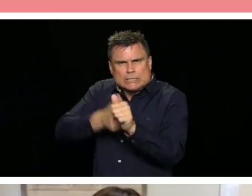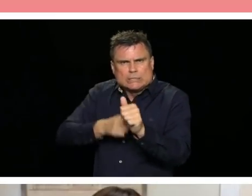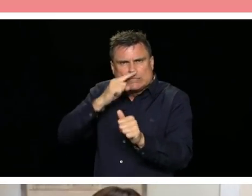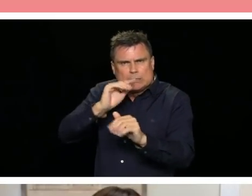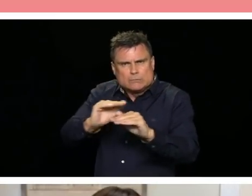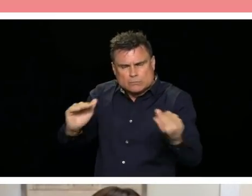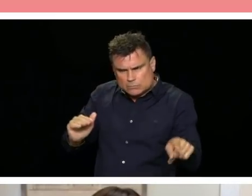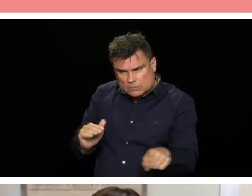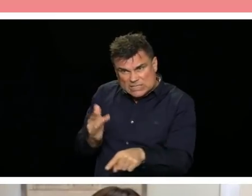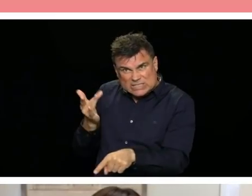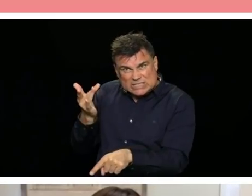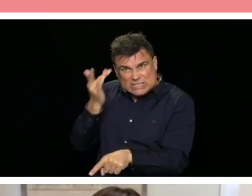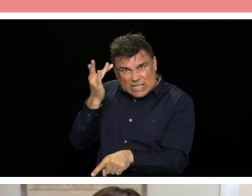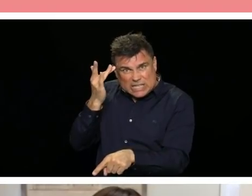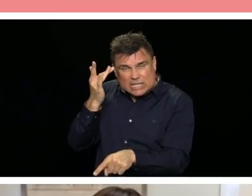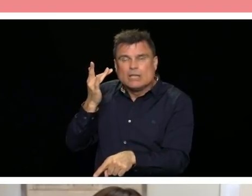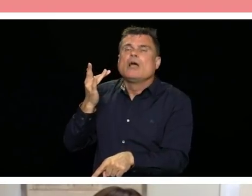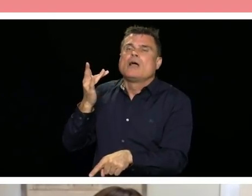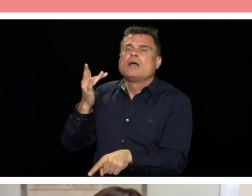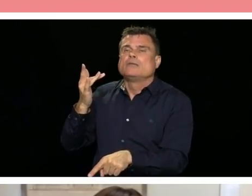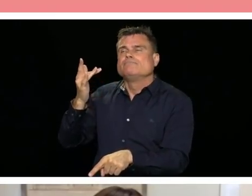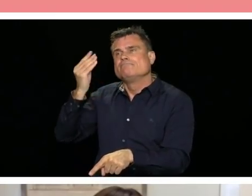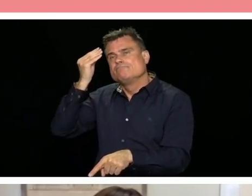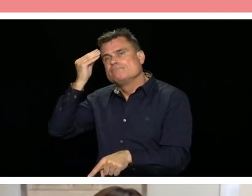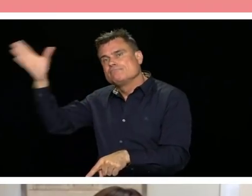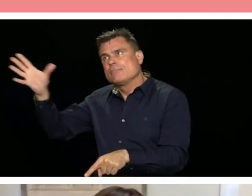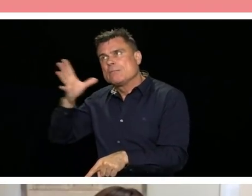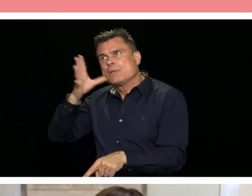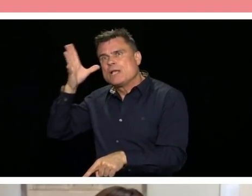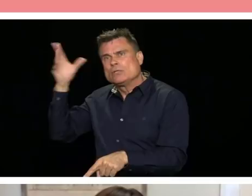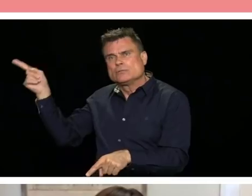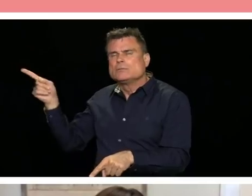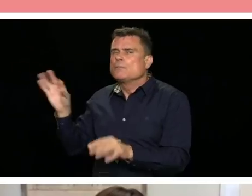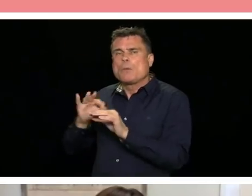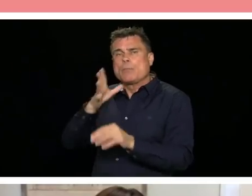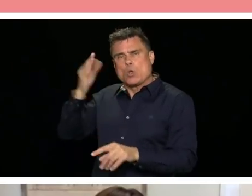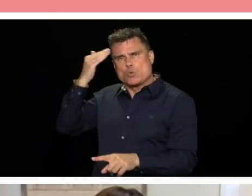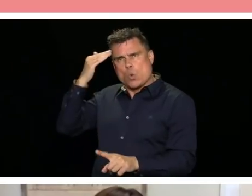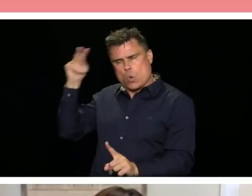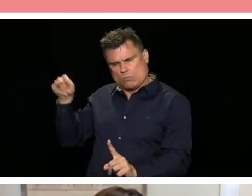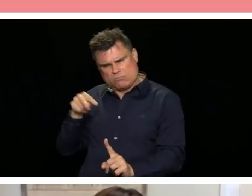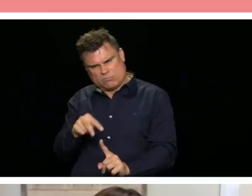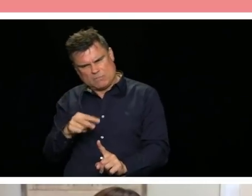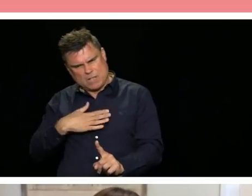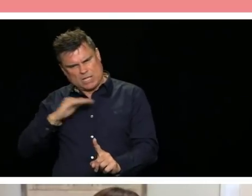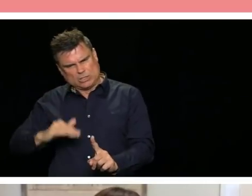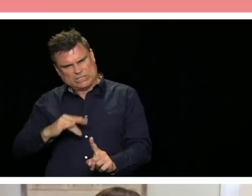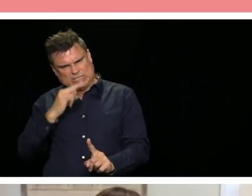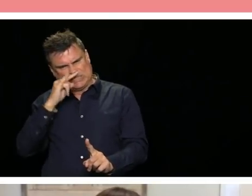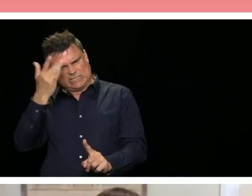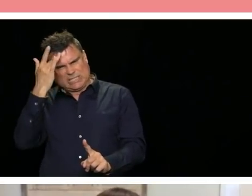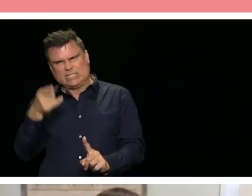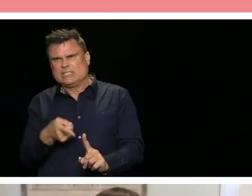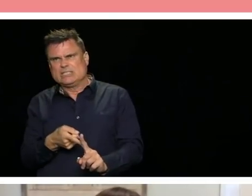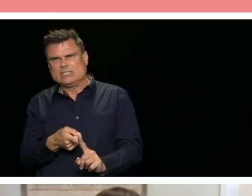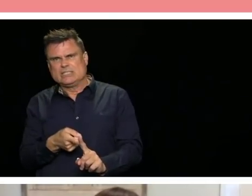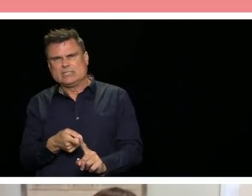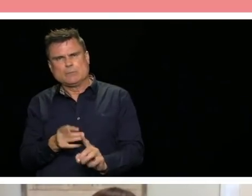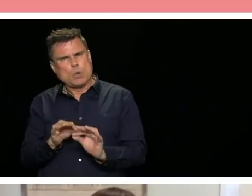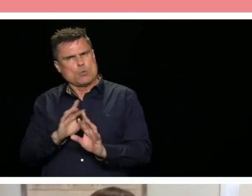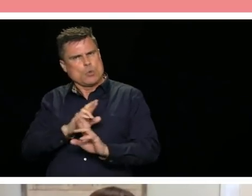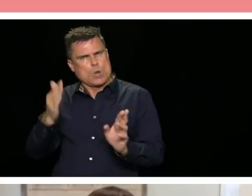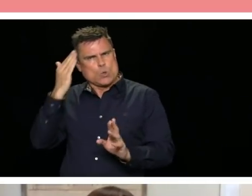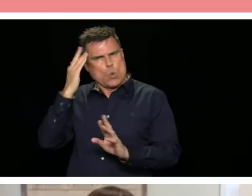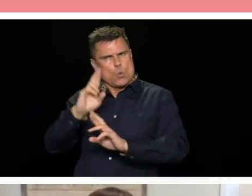If we do our job well, we check with our healthcare providers, we get testing done where it's